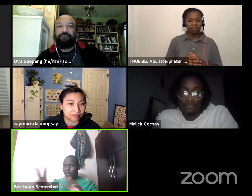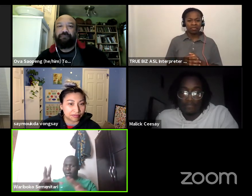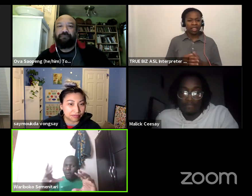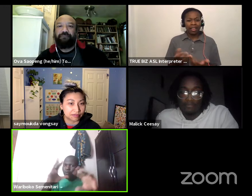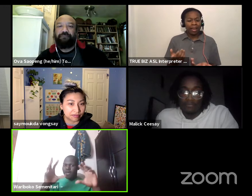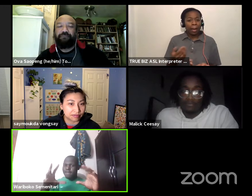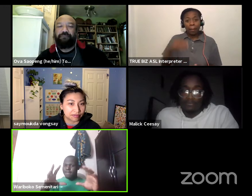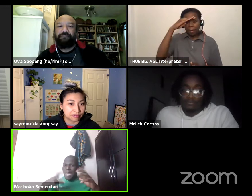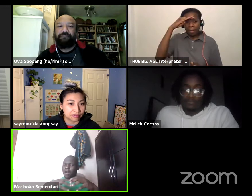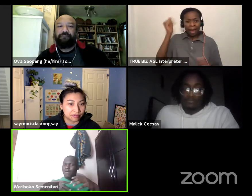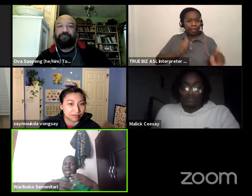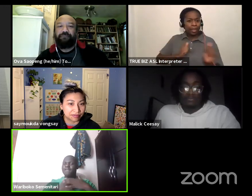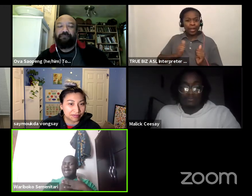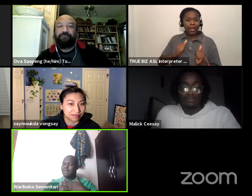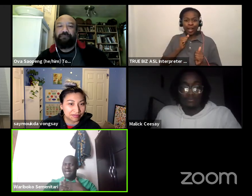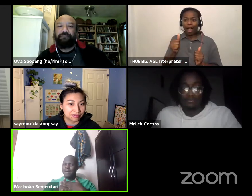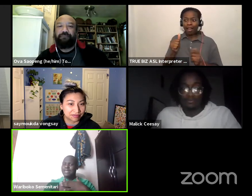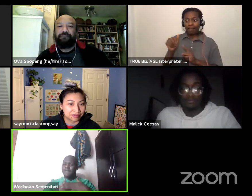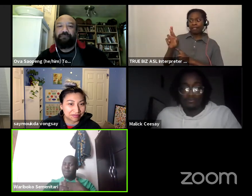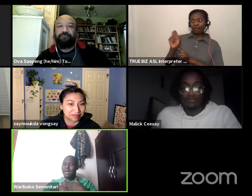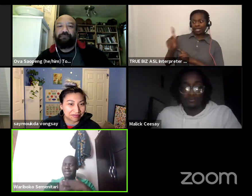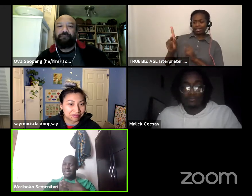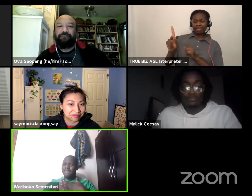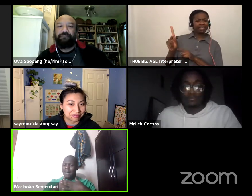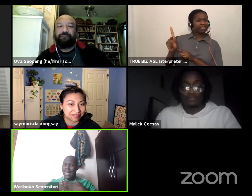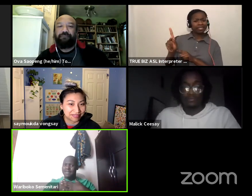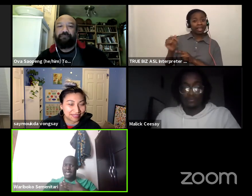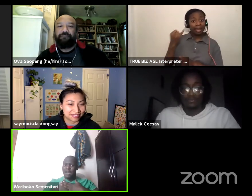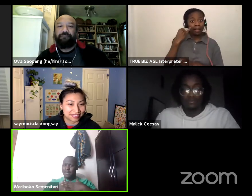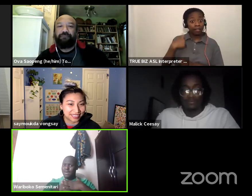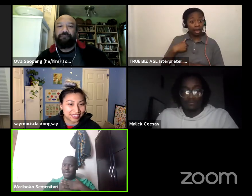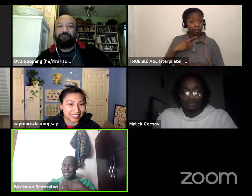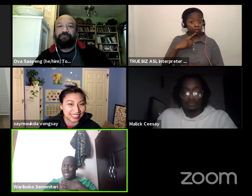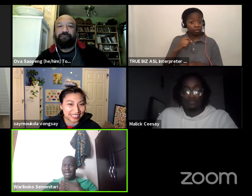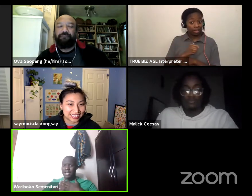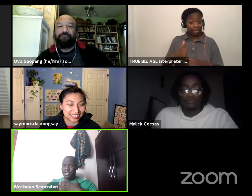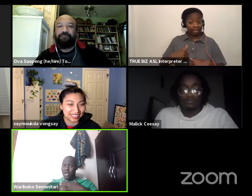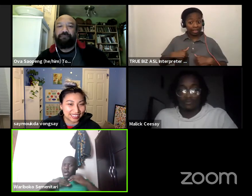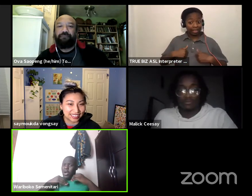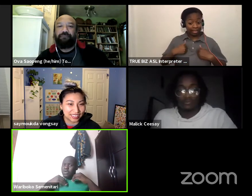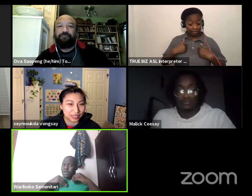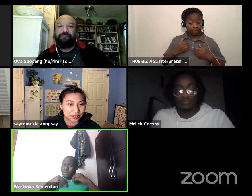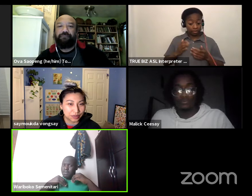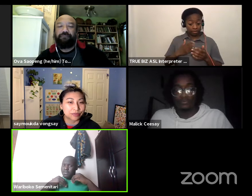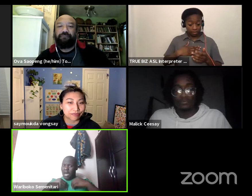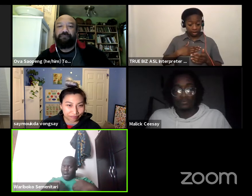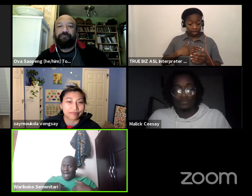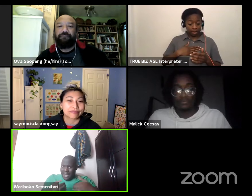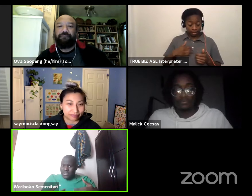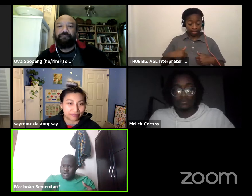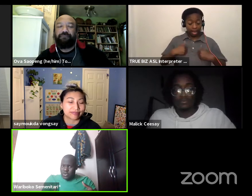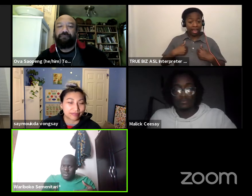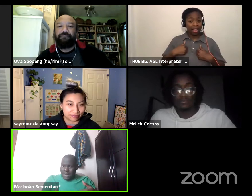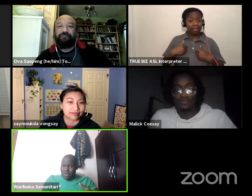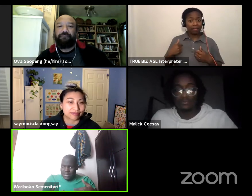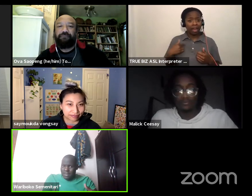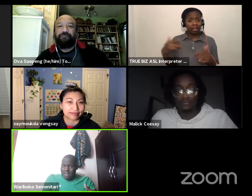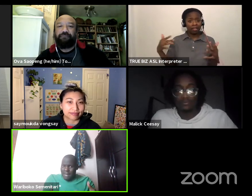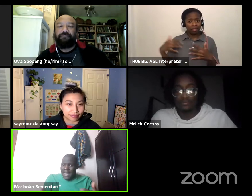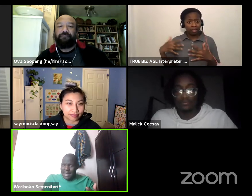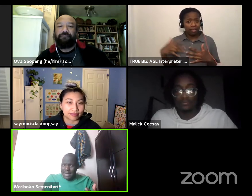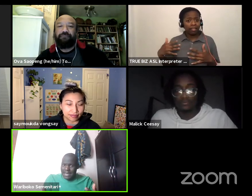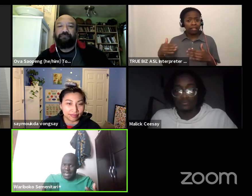take. If as a Black person, if I'm already living my life scared of being like in danger, the art I consume and